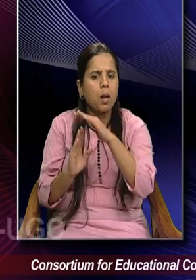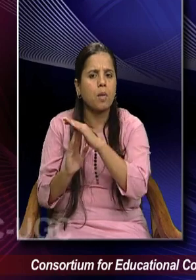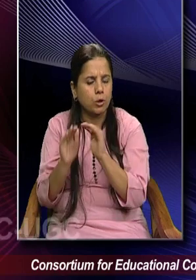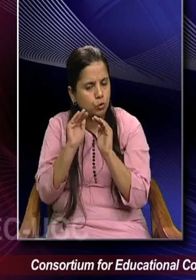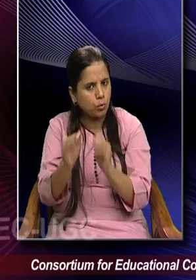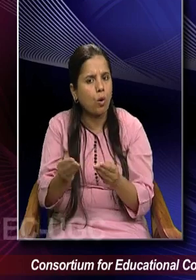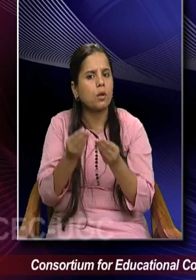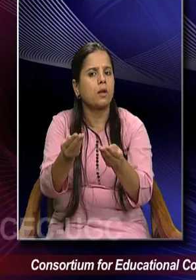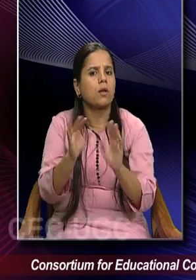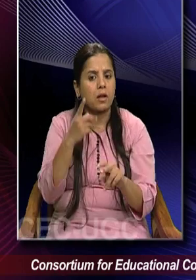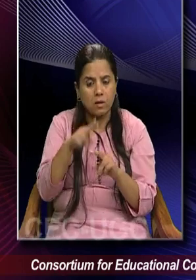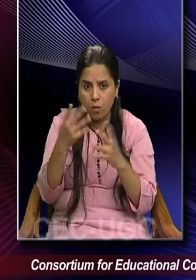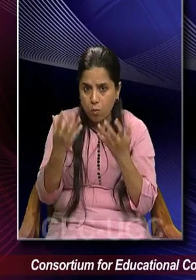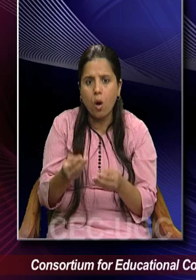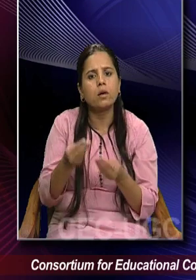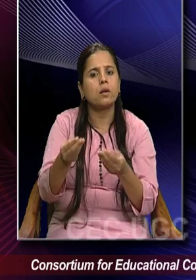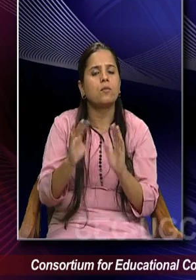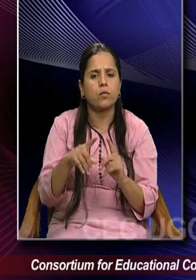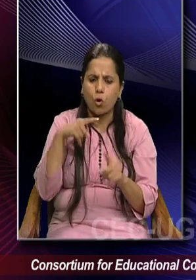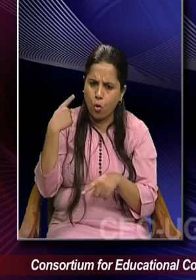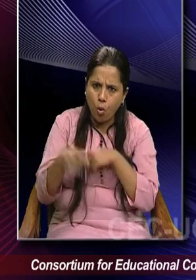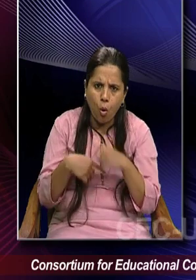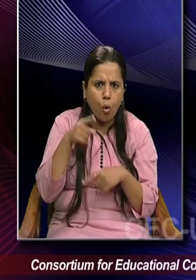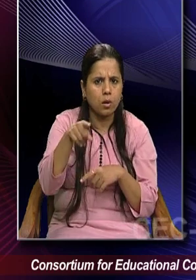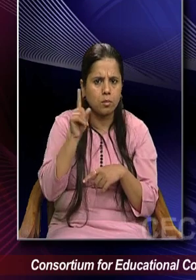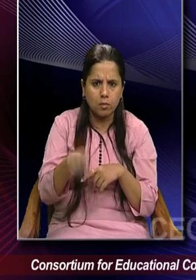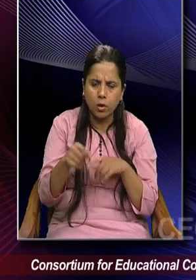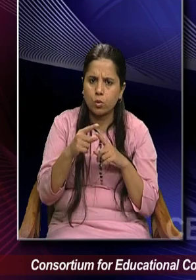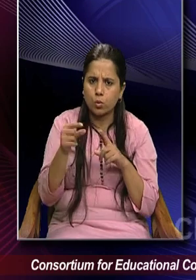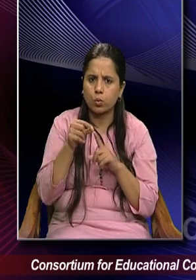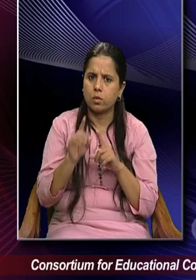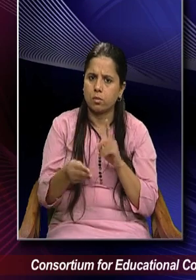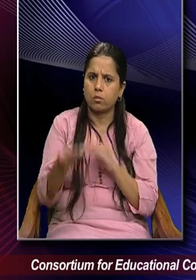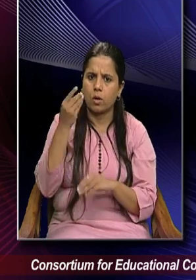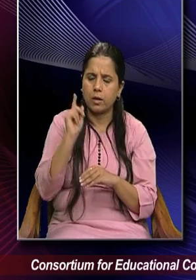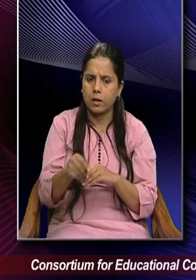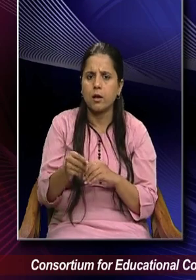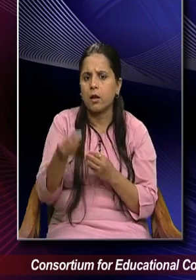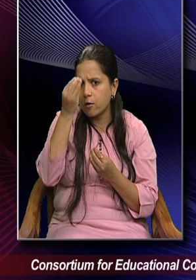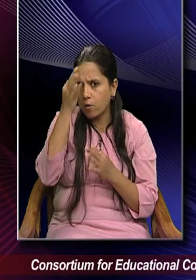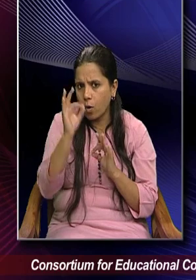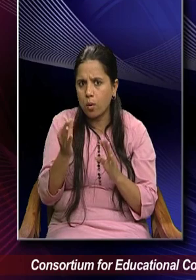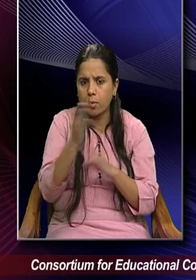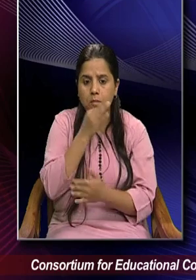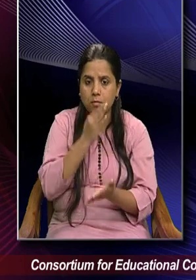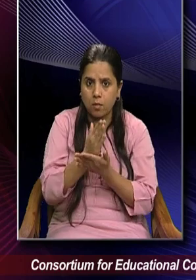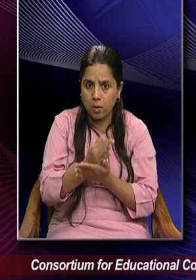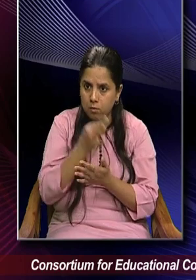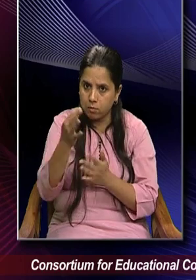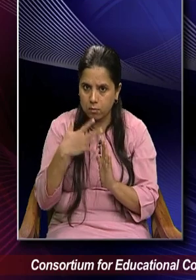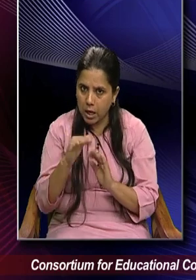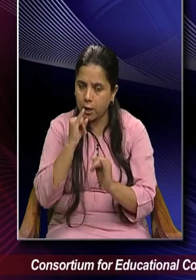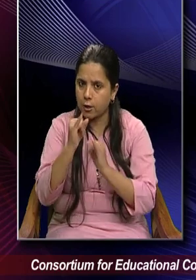support if needed. Always obtain explicit, informed consent for